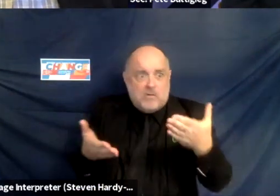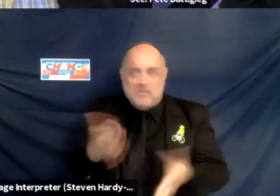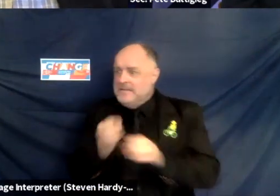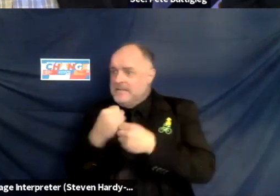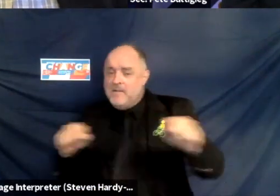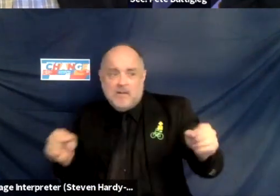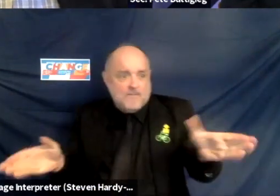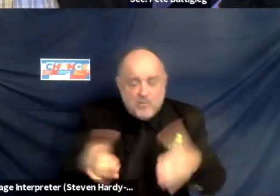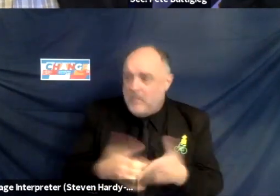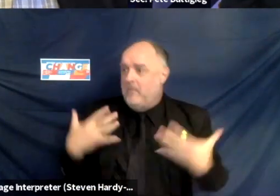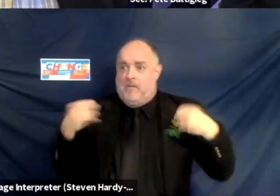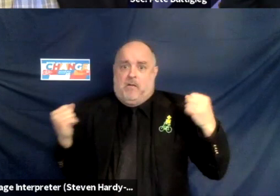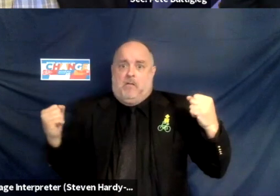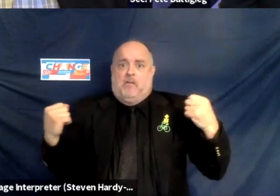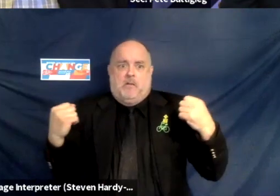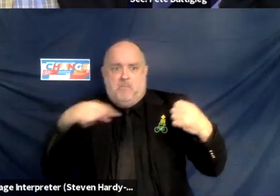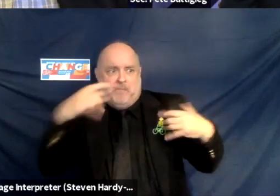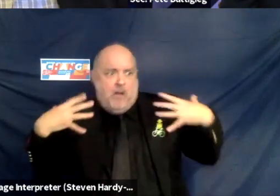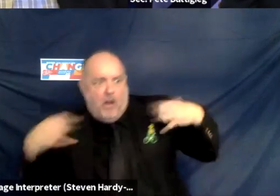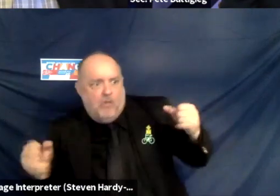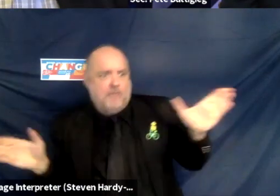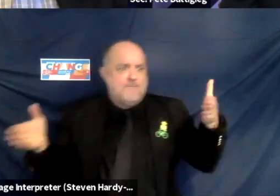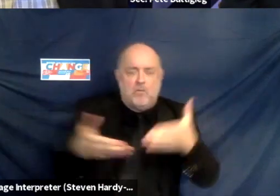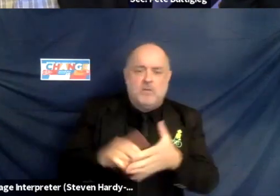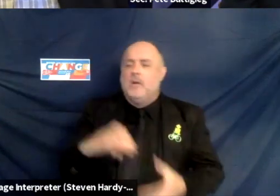public health focus. It's got a lot to do with climate, right?